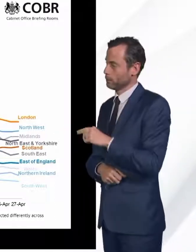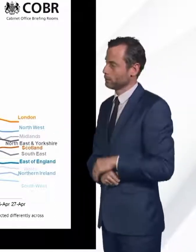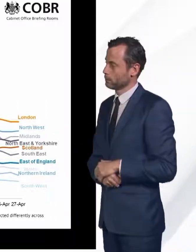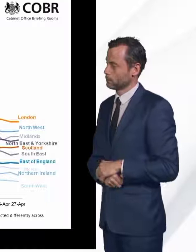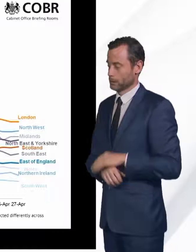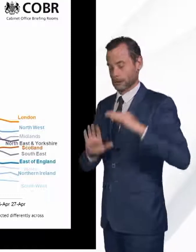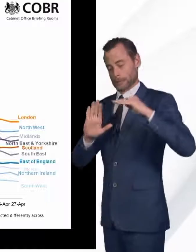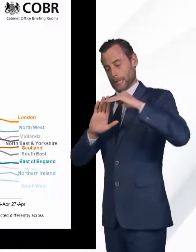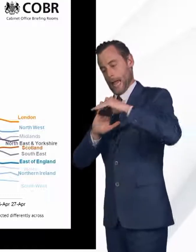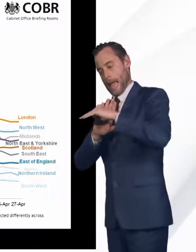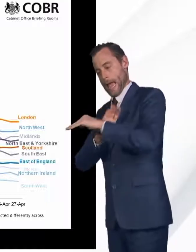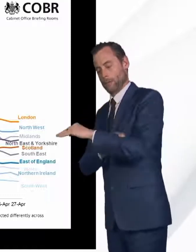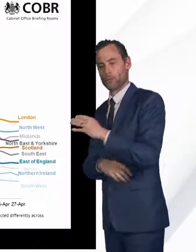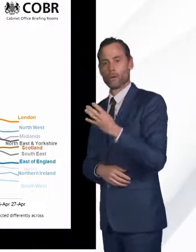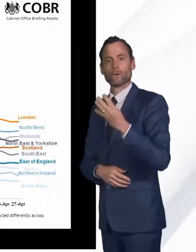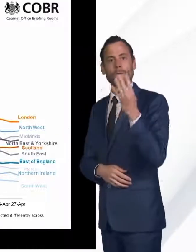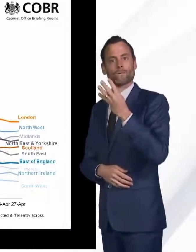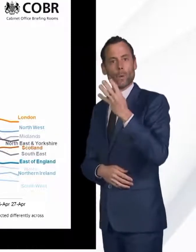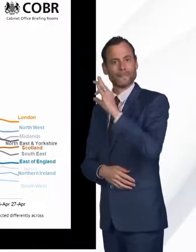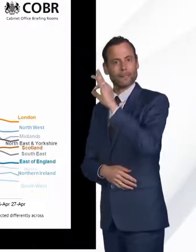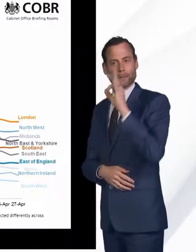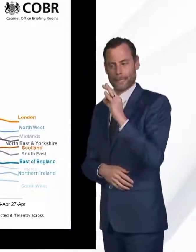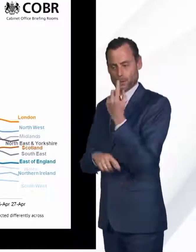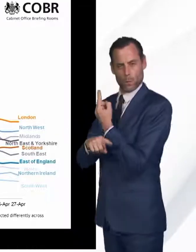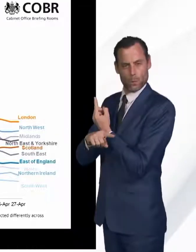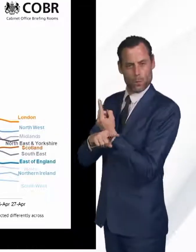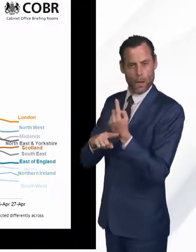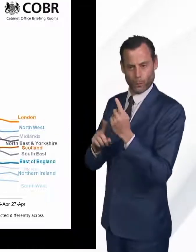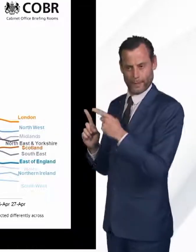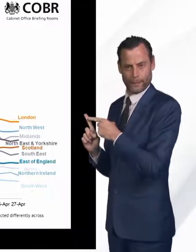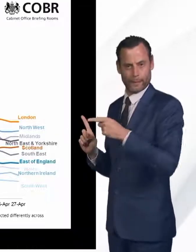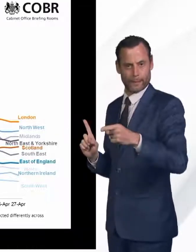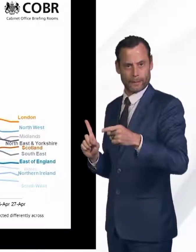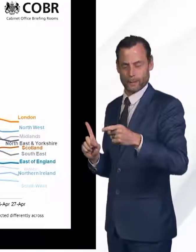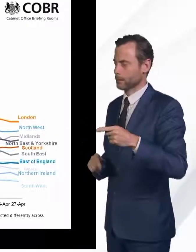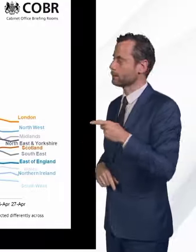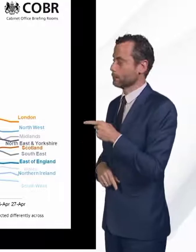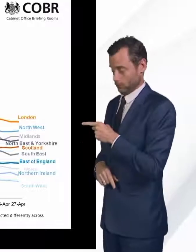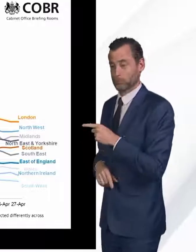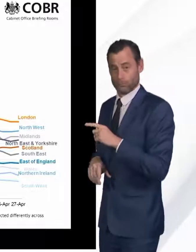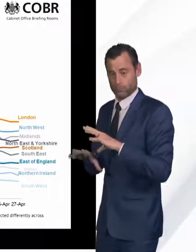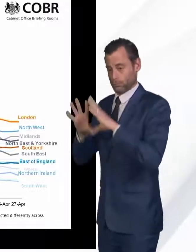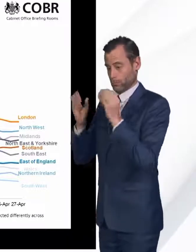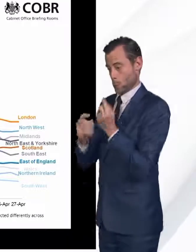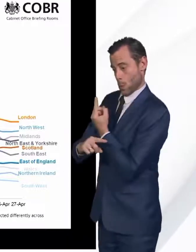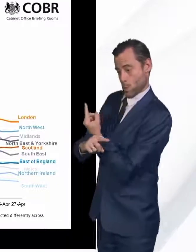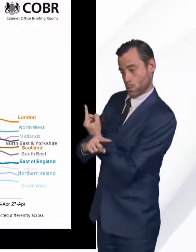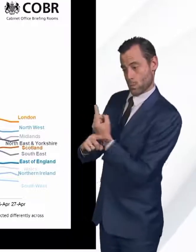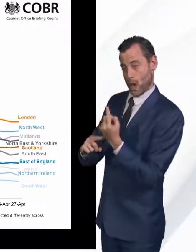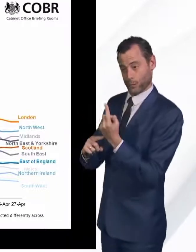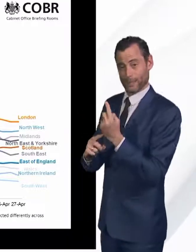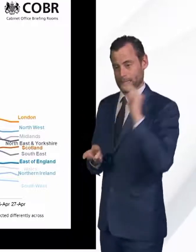14% in the last, I think it's in the last week. Sorry, I'm looking for a date. Yes, over the last week, that has fallen